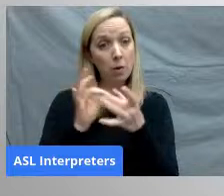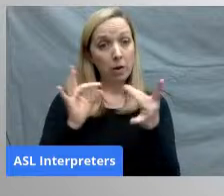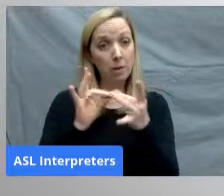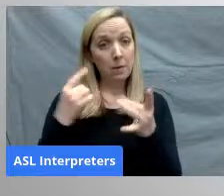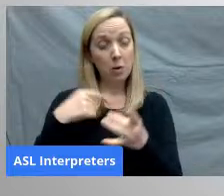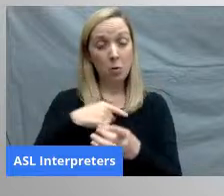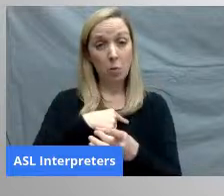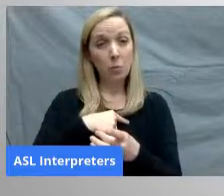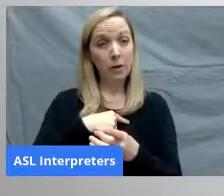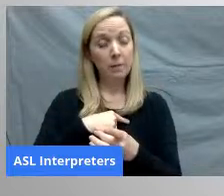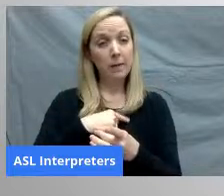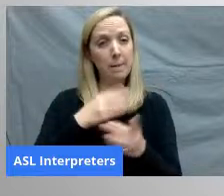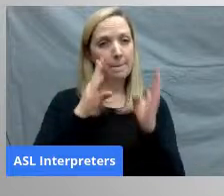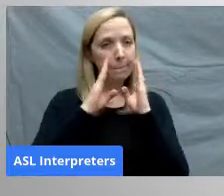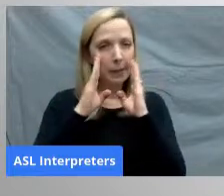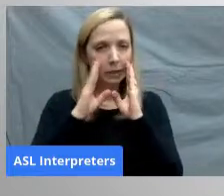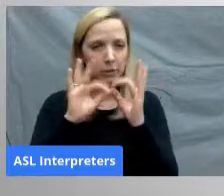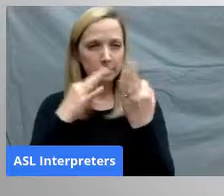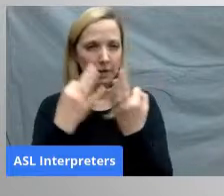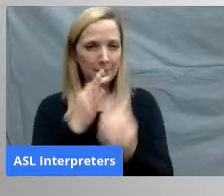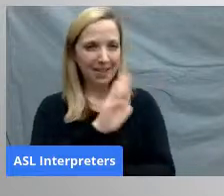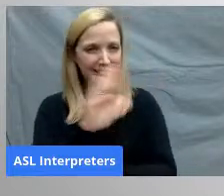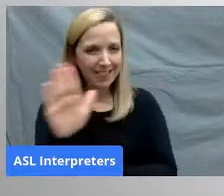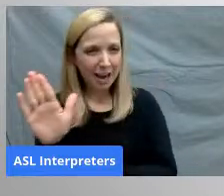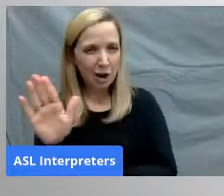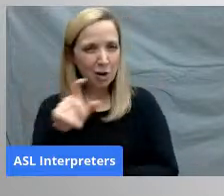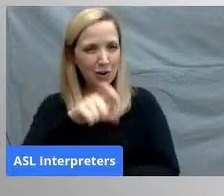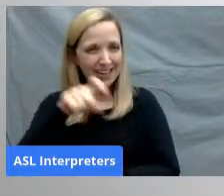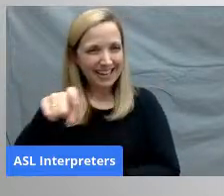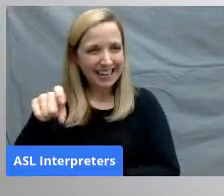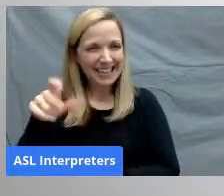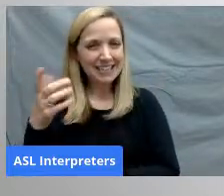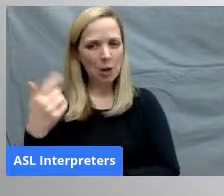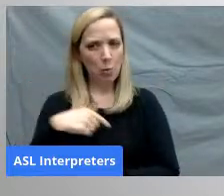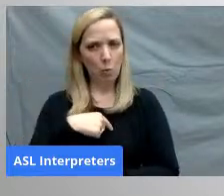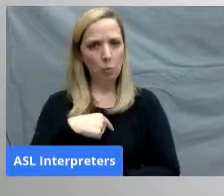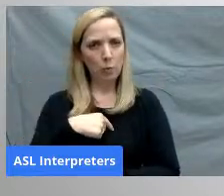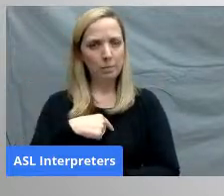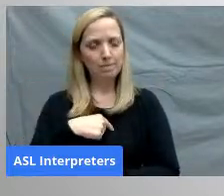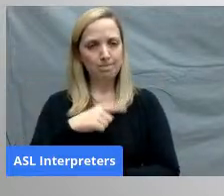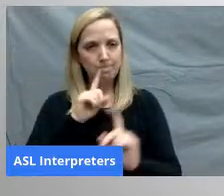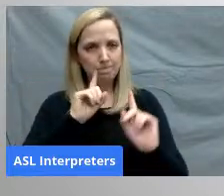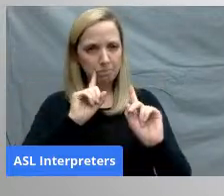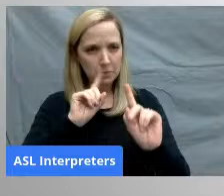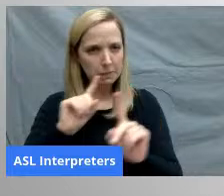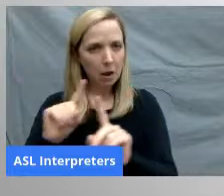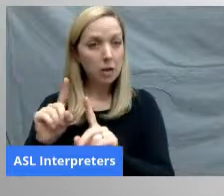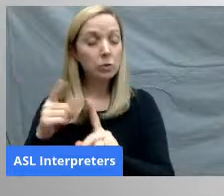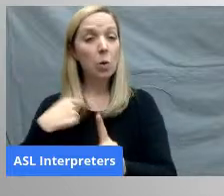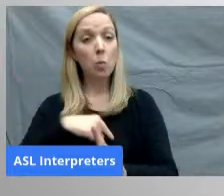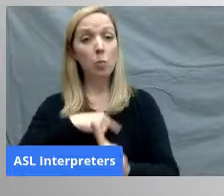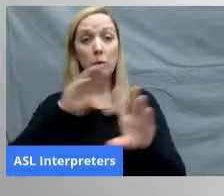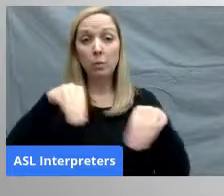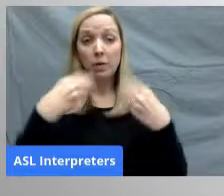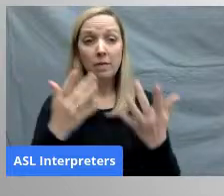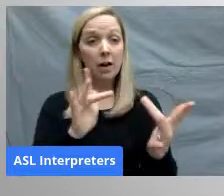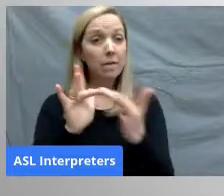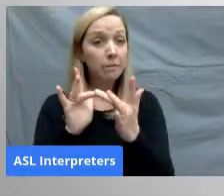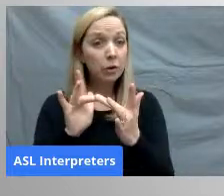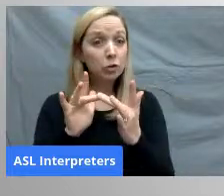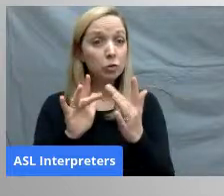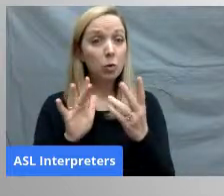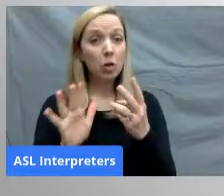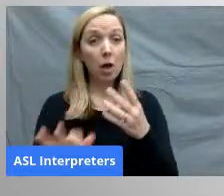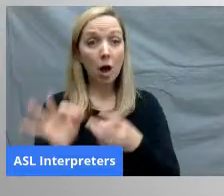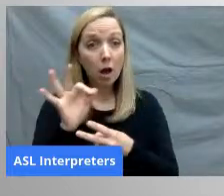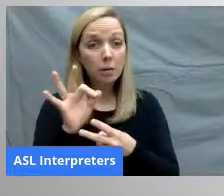needs. And so we've offered a virtual option for families that were not interested in